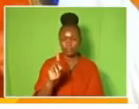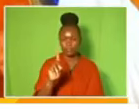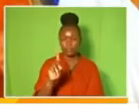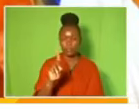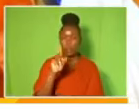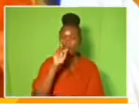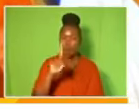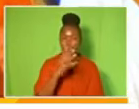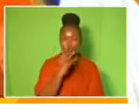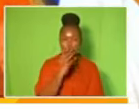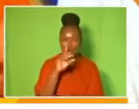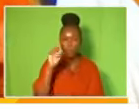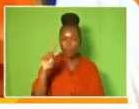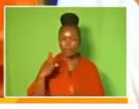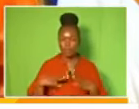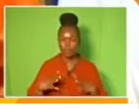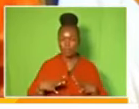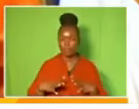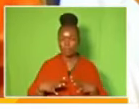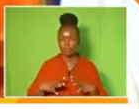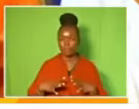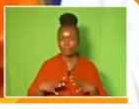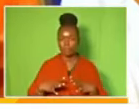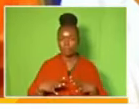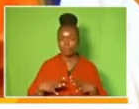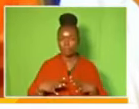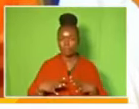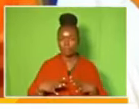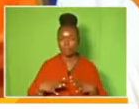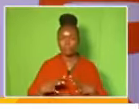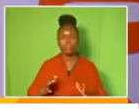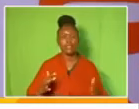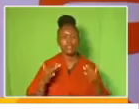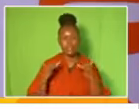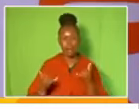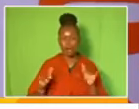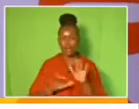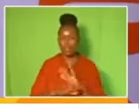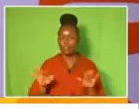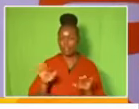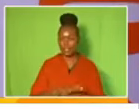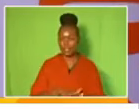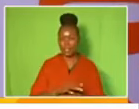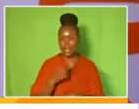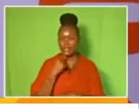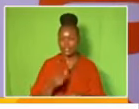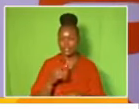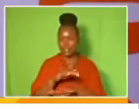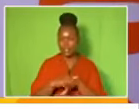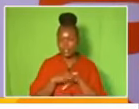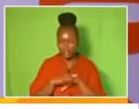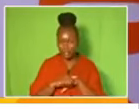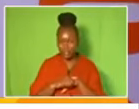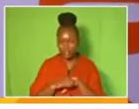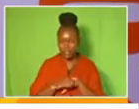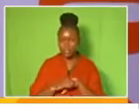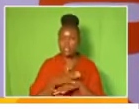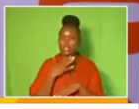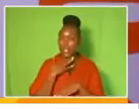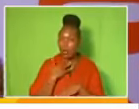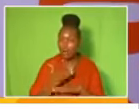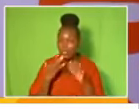One ODM, one people. Sasa yale nimesema kwa kimombo. Na mimi